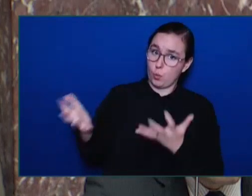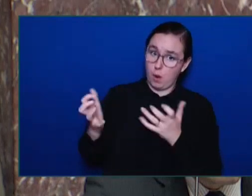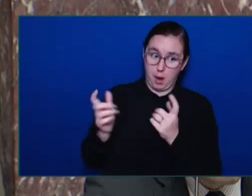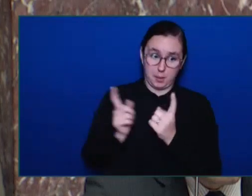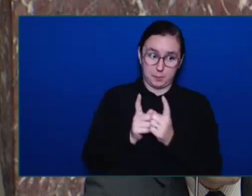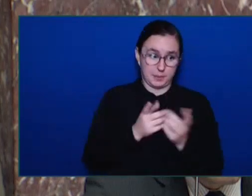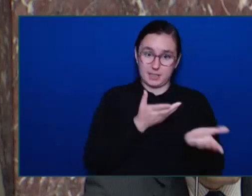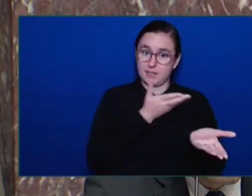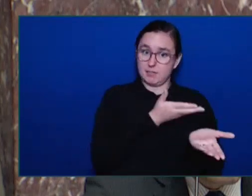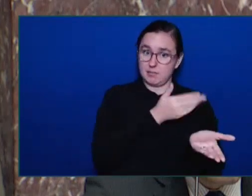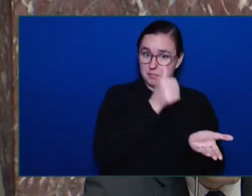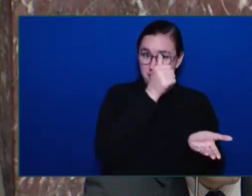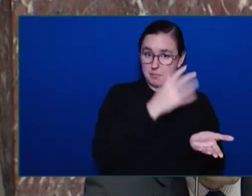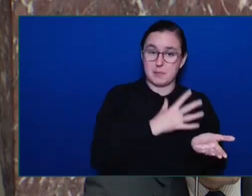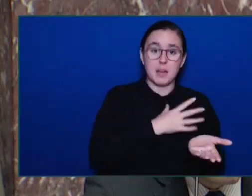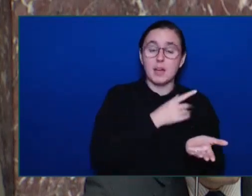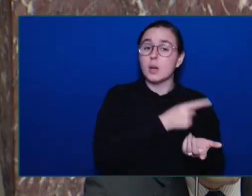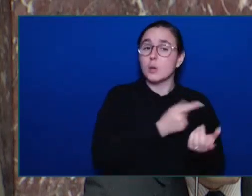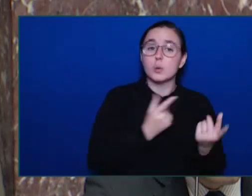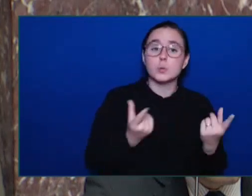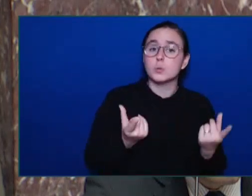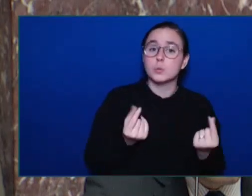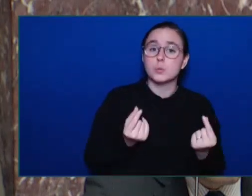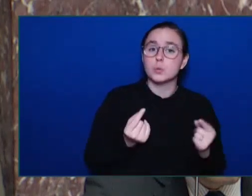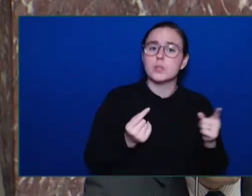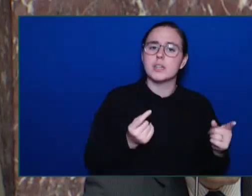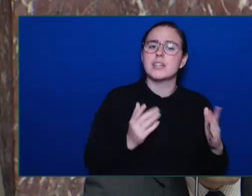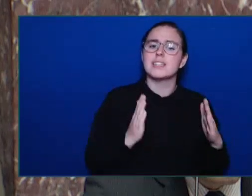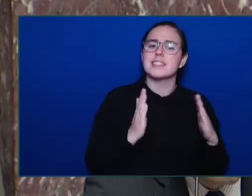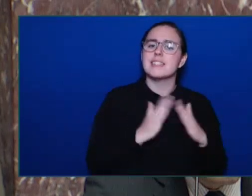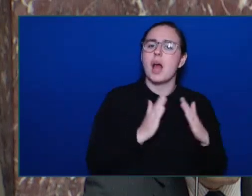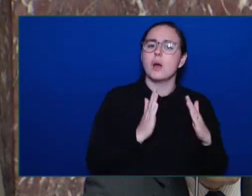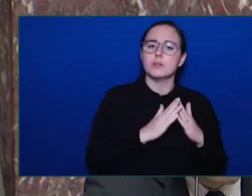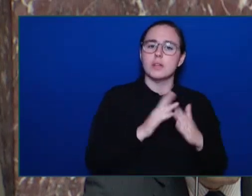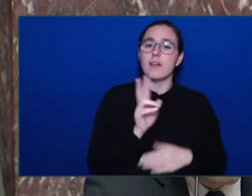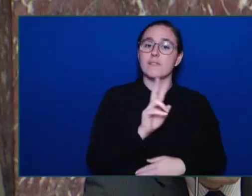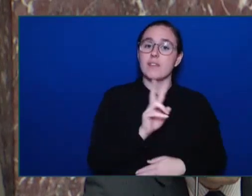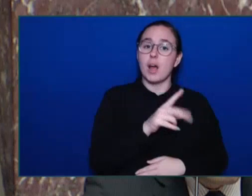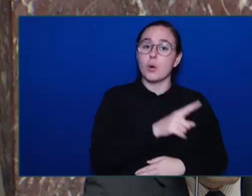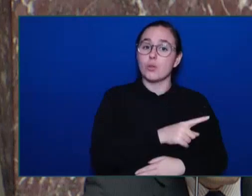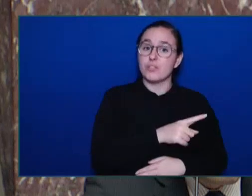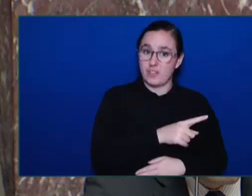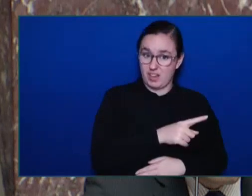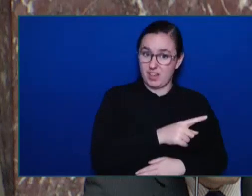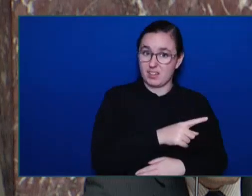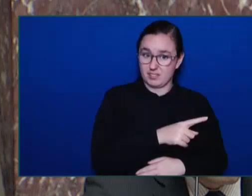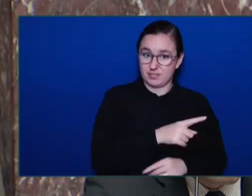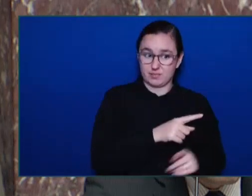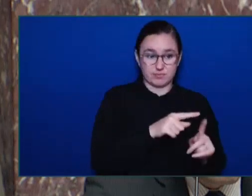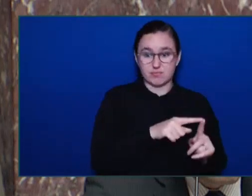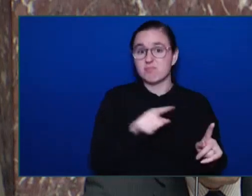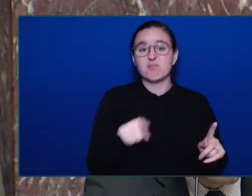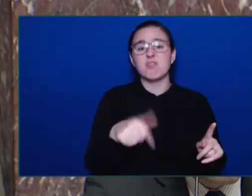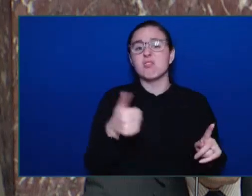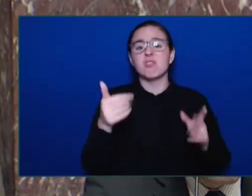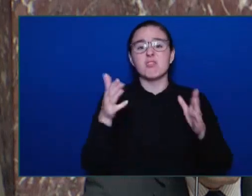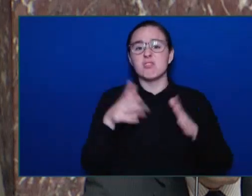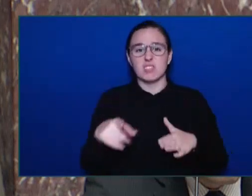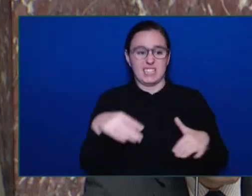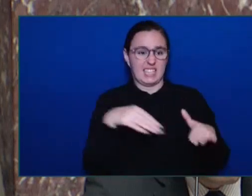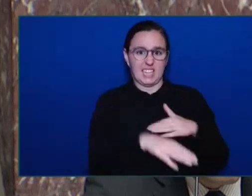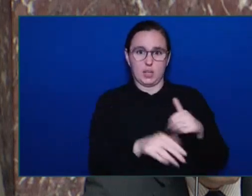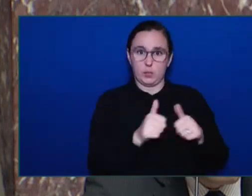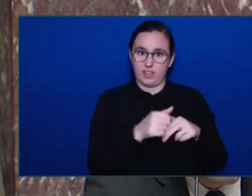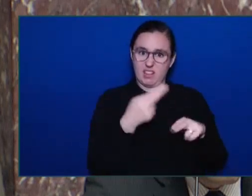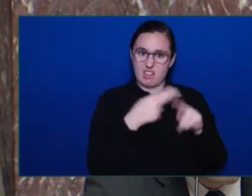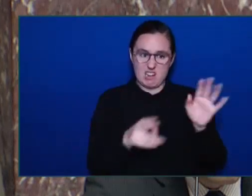clothing store. He threatened to kill the staff with a knife, and then he robbed the store. The prolific